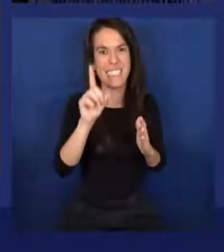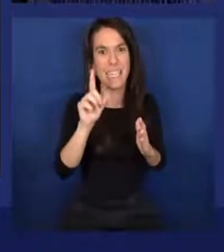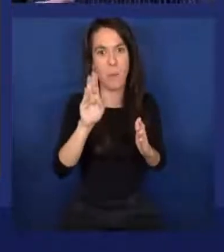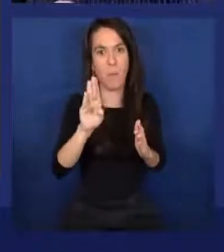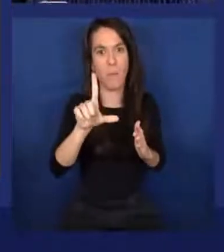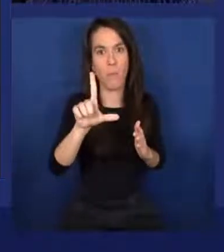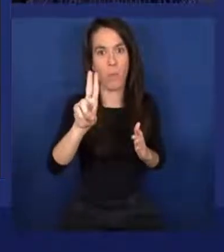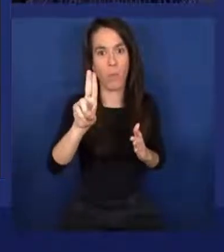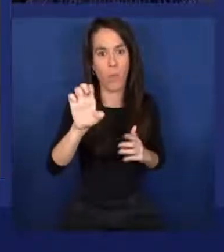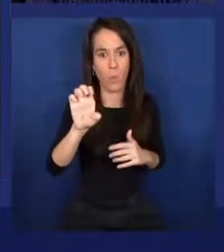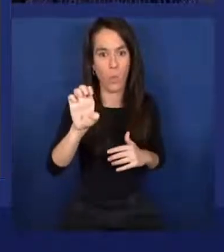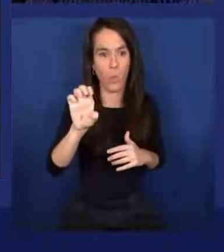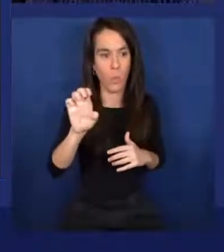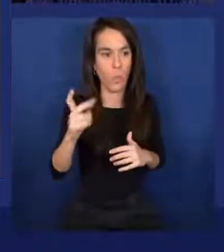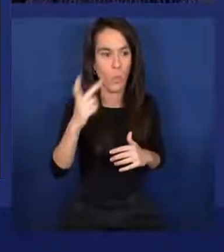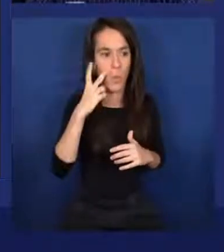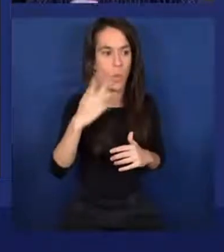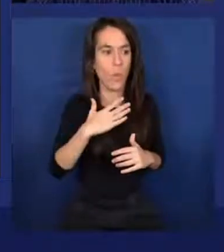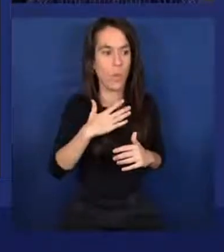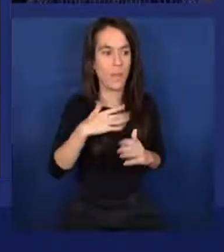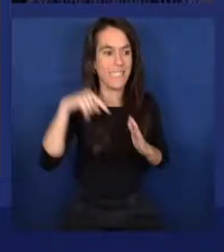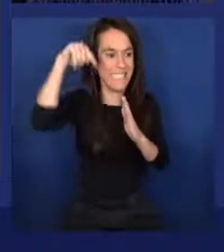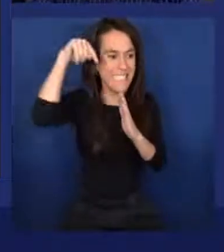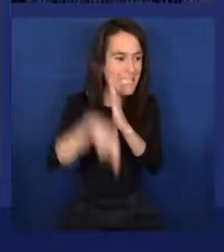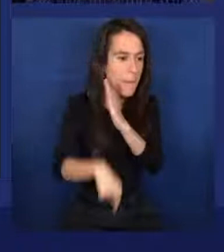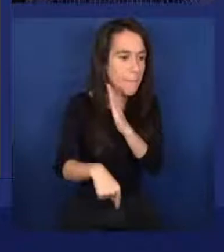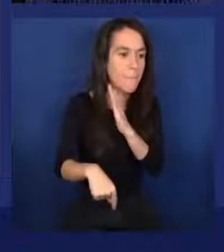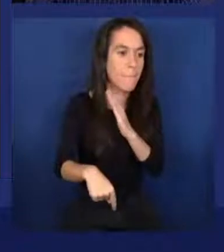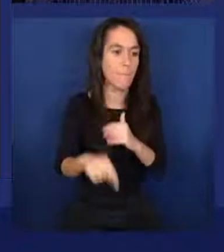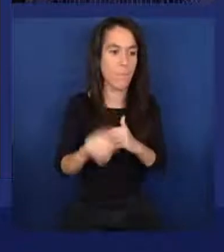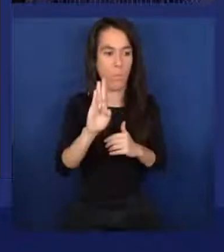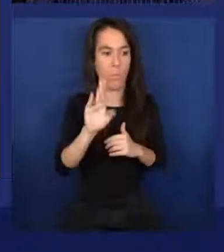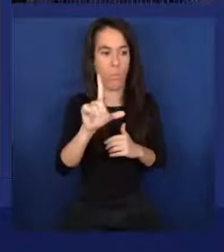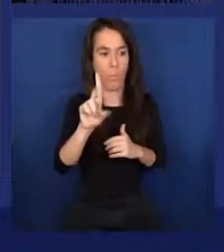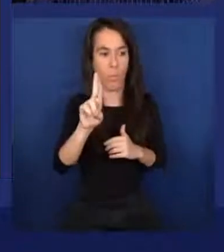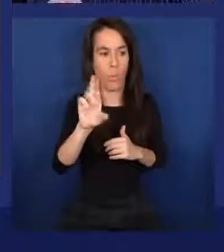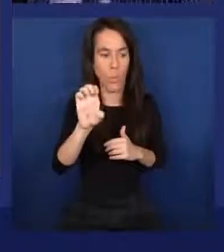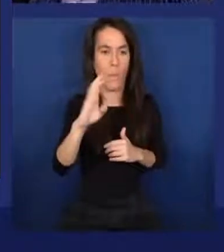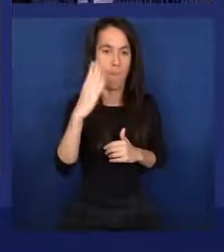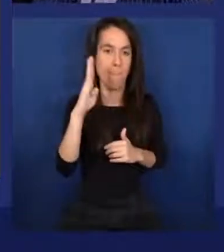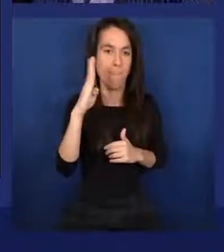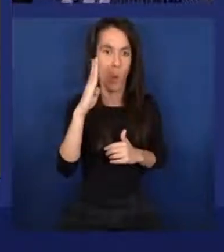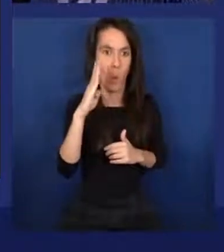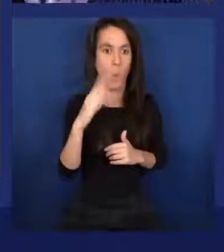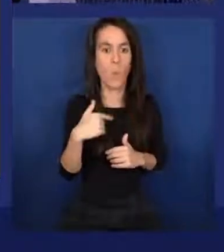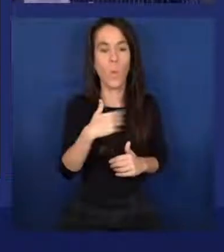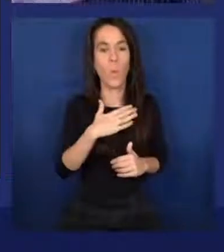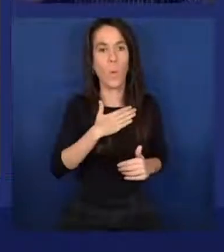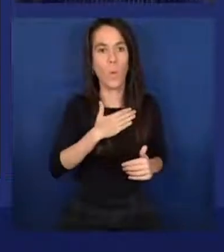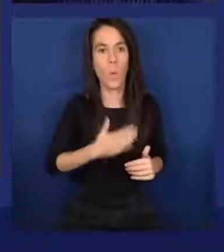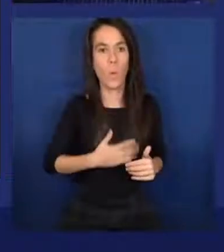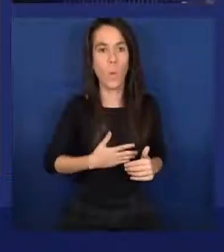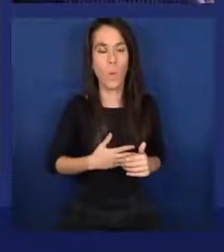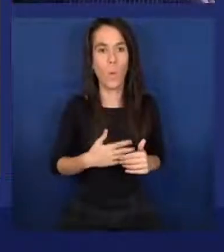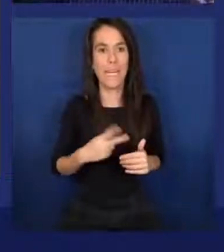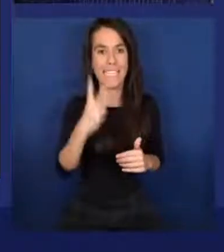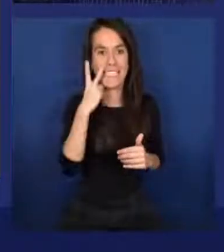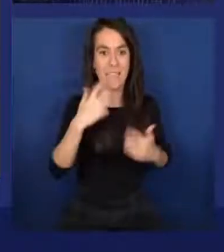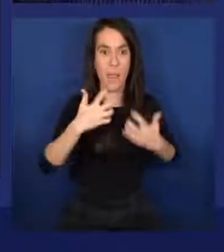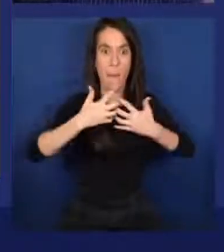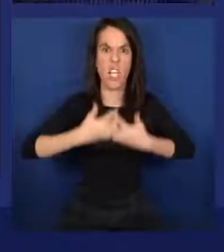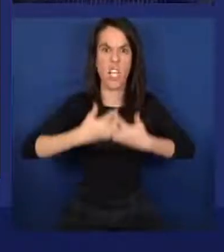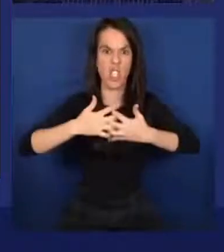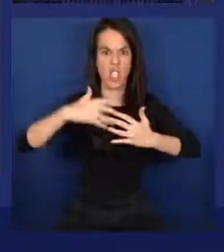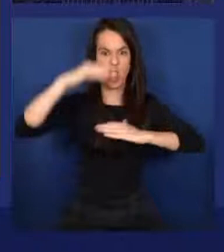to make a grandmaster class chess player. Now, the performance of this machine, you can see the size of it. It